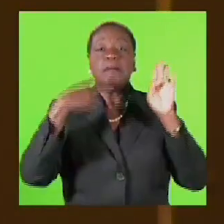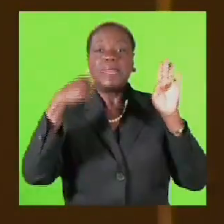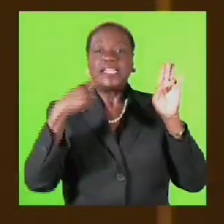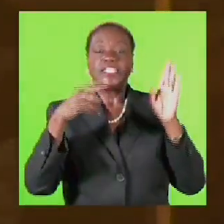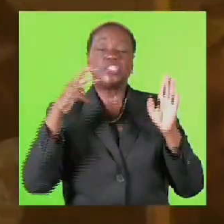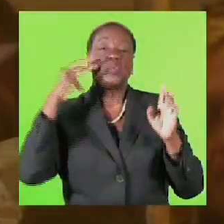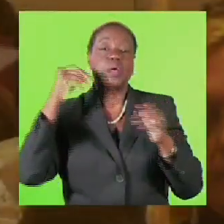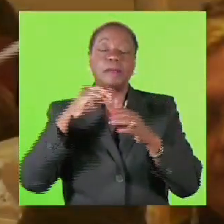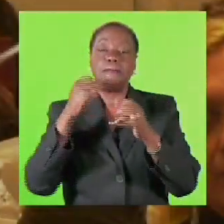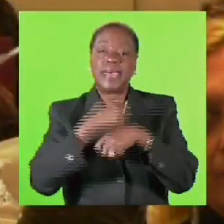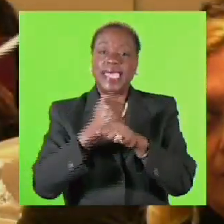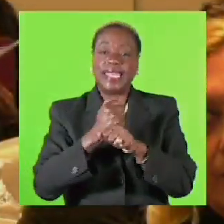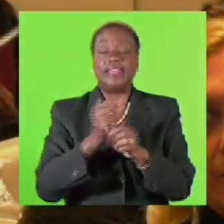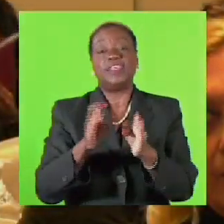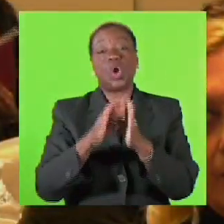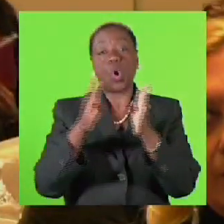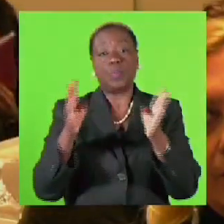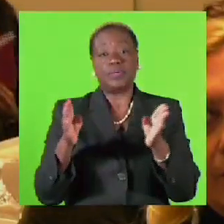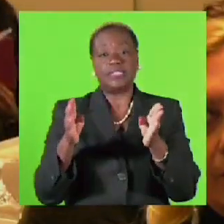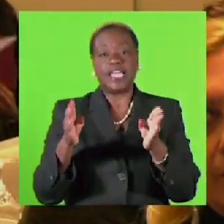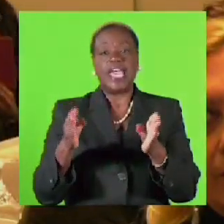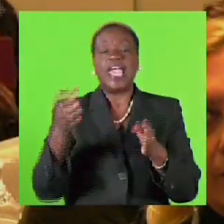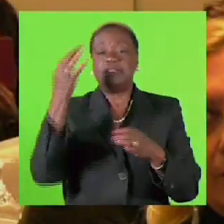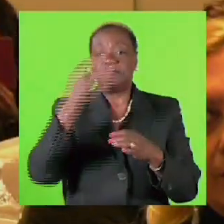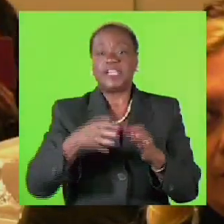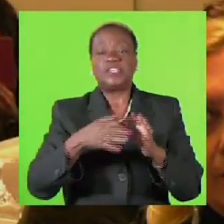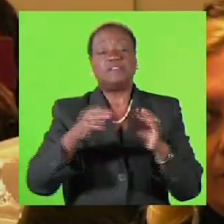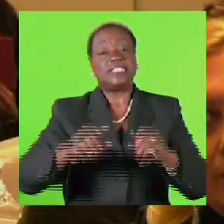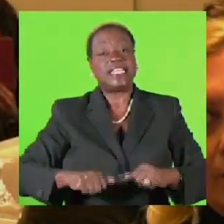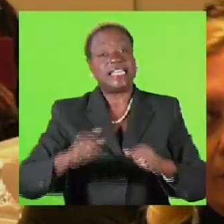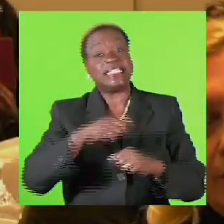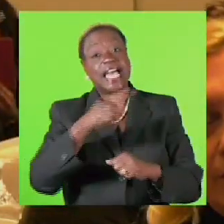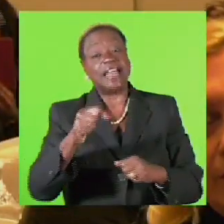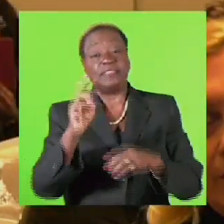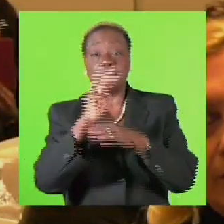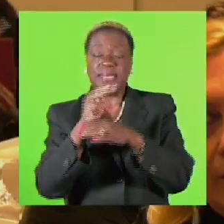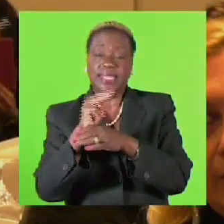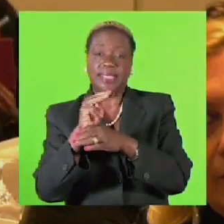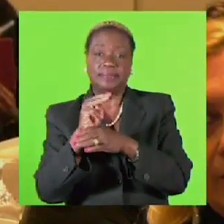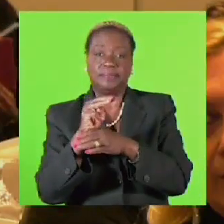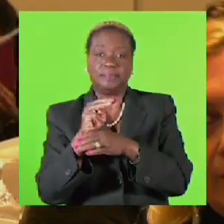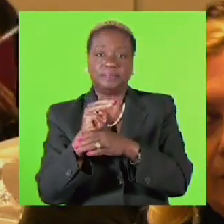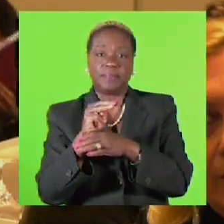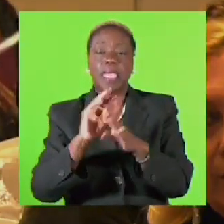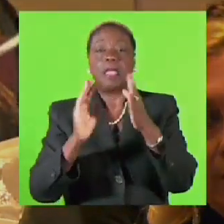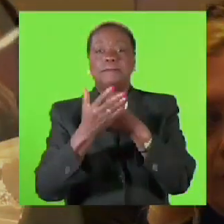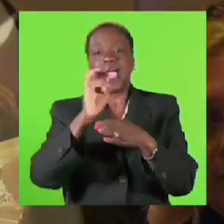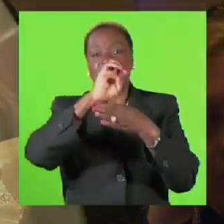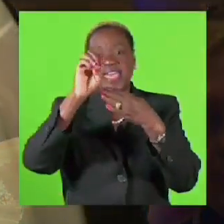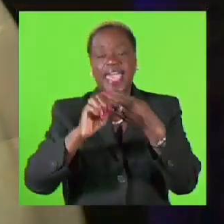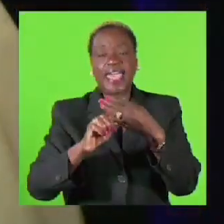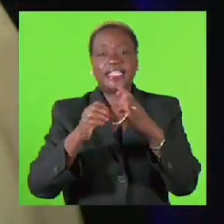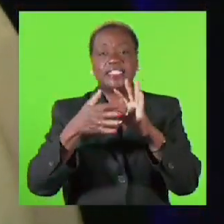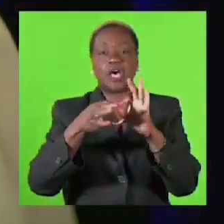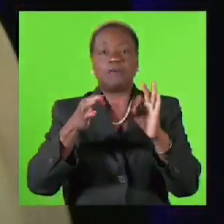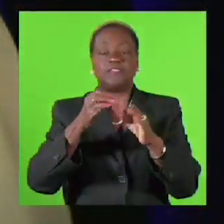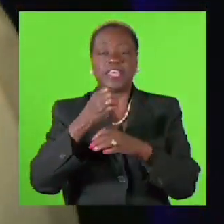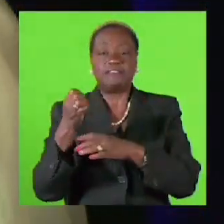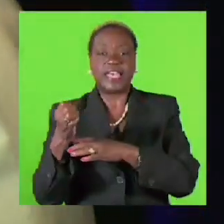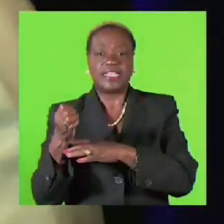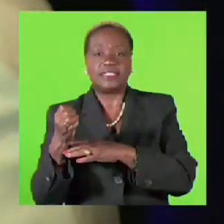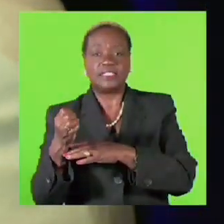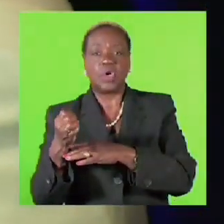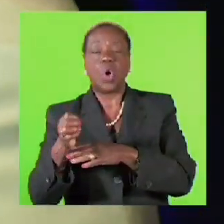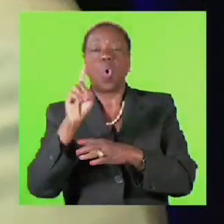Pledges were made in the open in front of attendees and the media. By the end of the